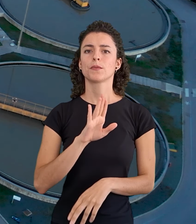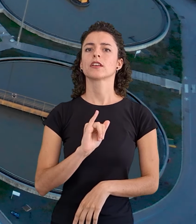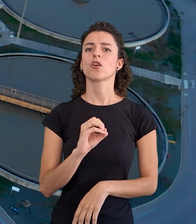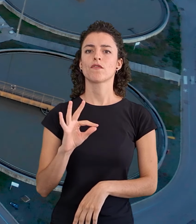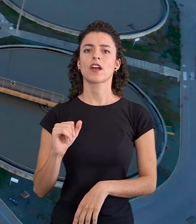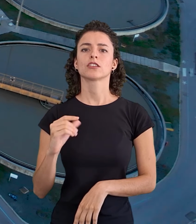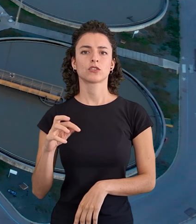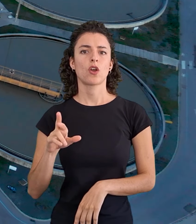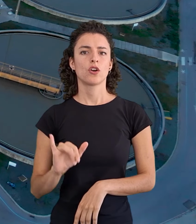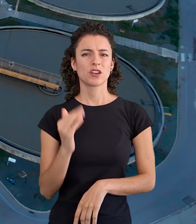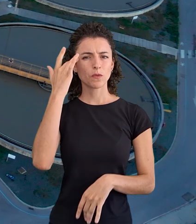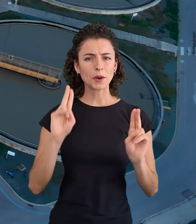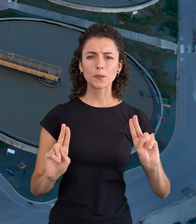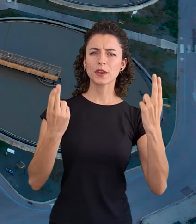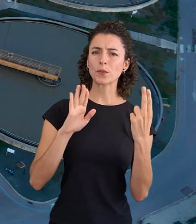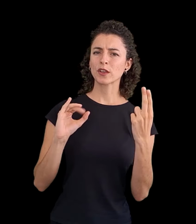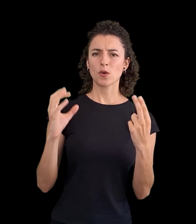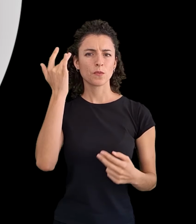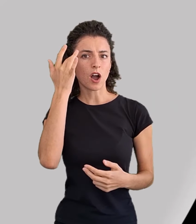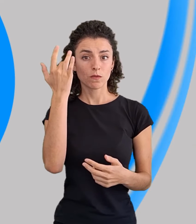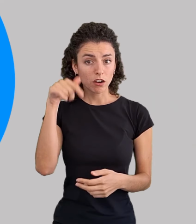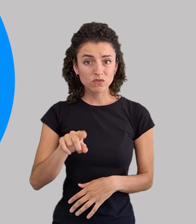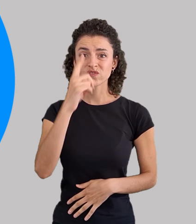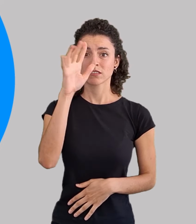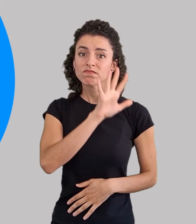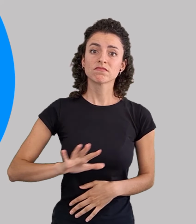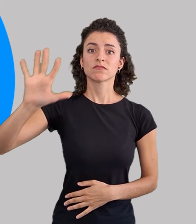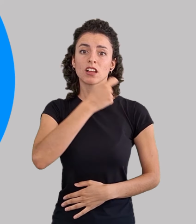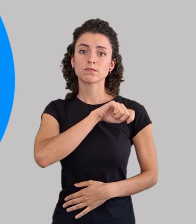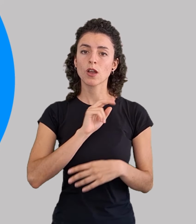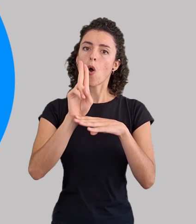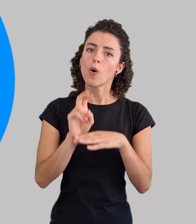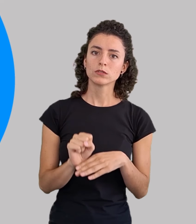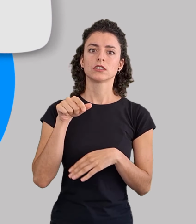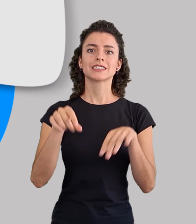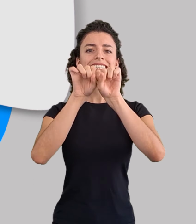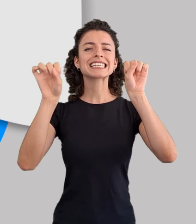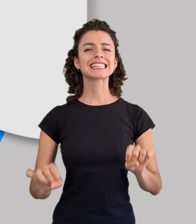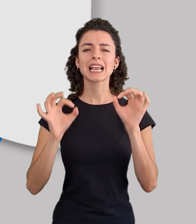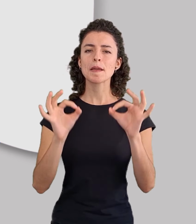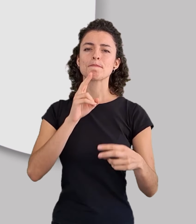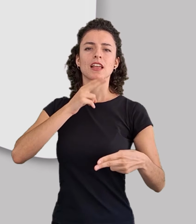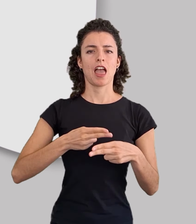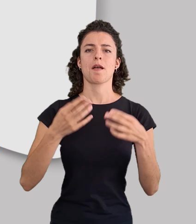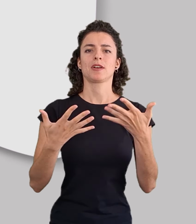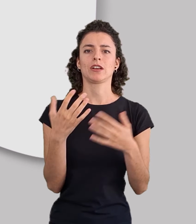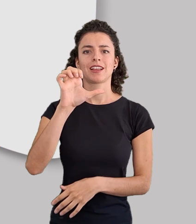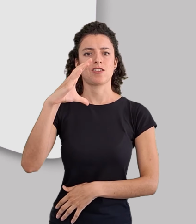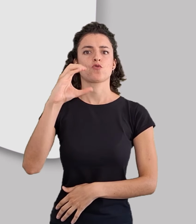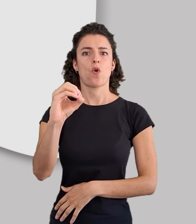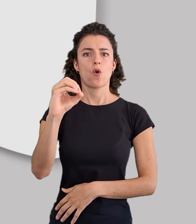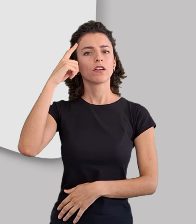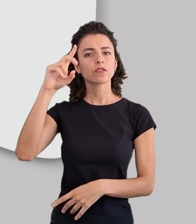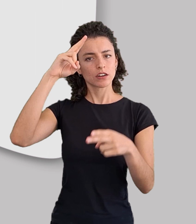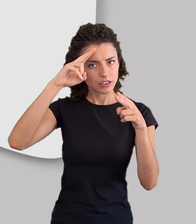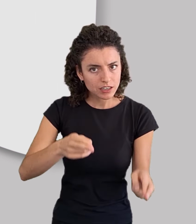This pioneering system, with the goal of creating green infrastructure, contributes to the decrease of our impact on nature with eyes